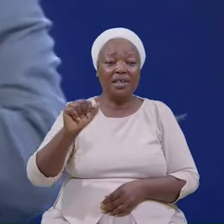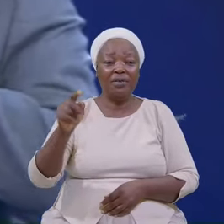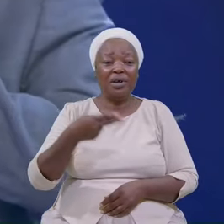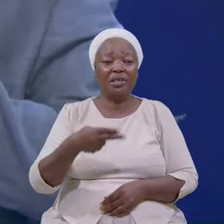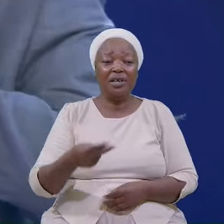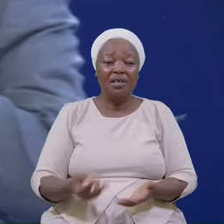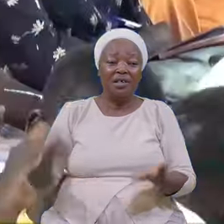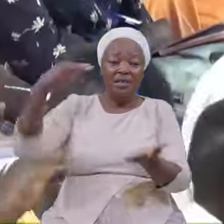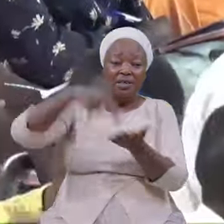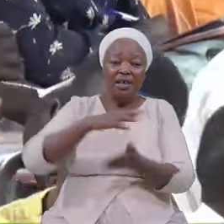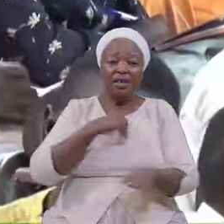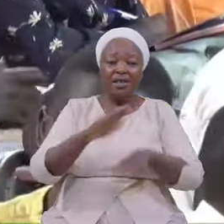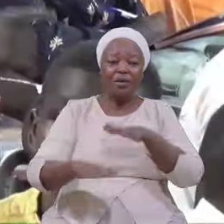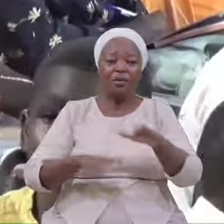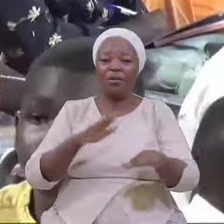Pierre dit au nom de